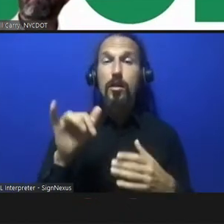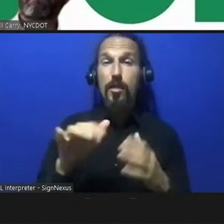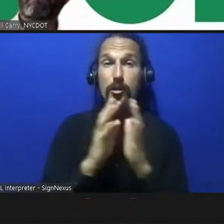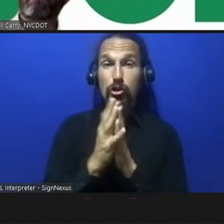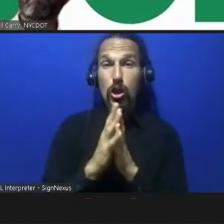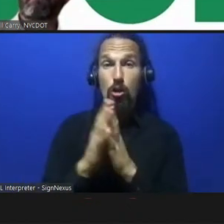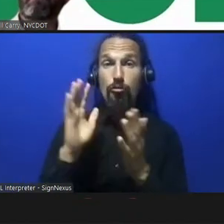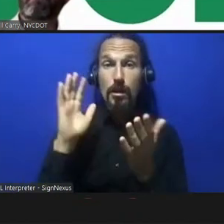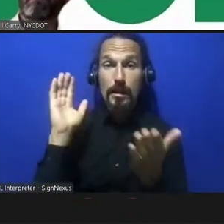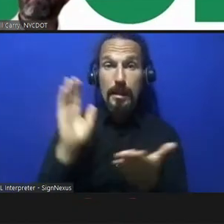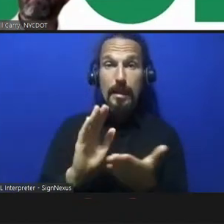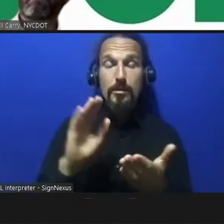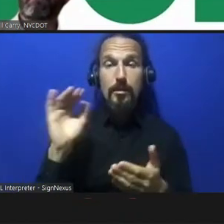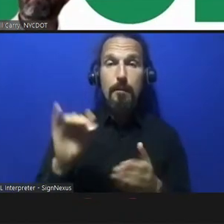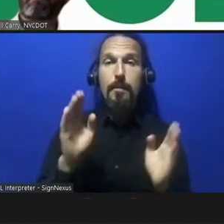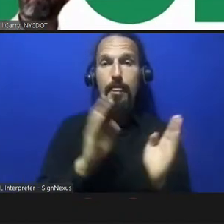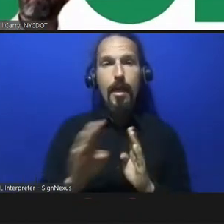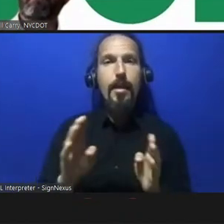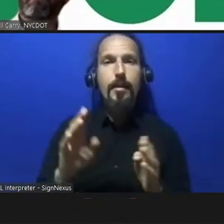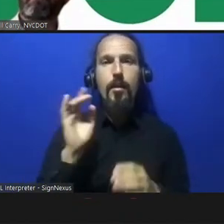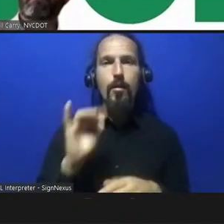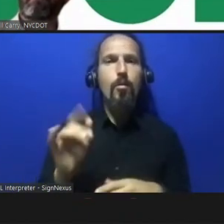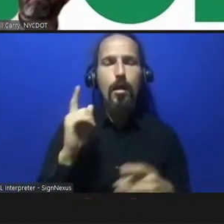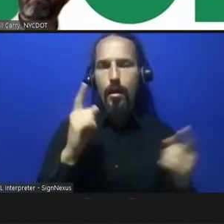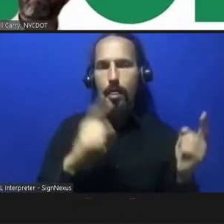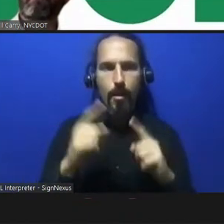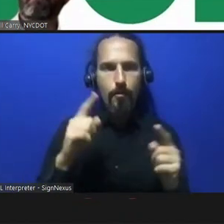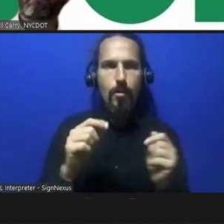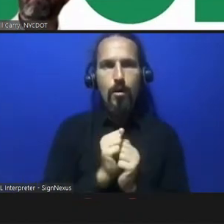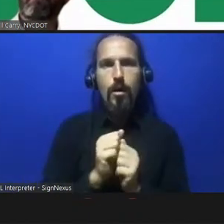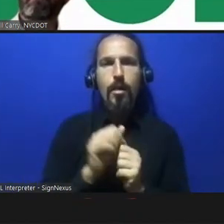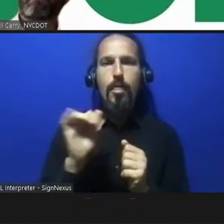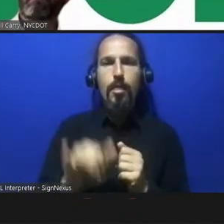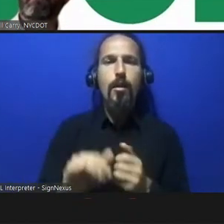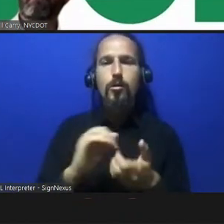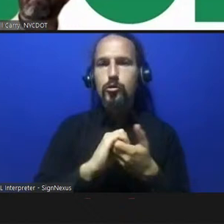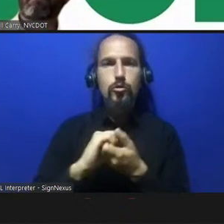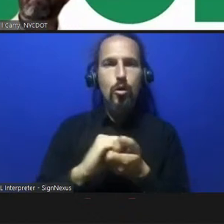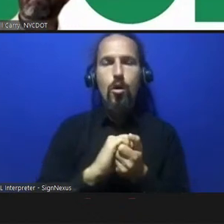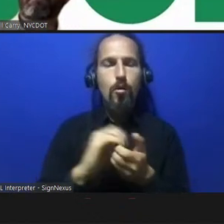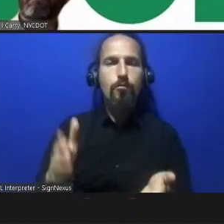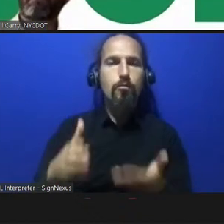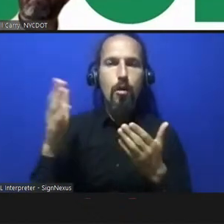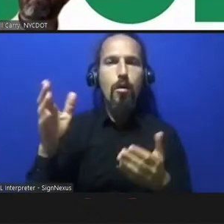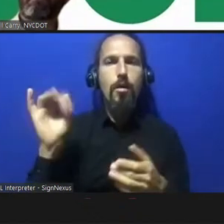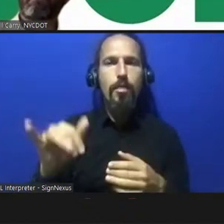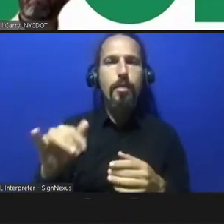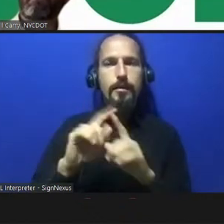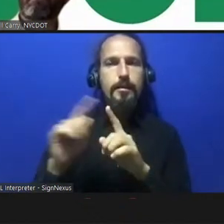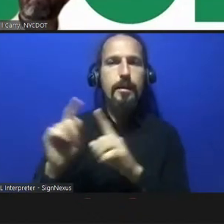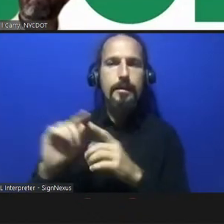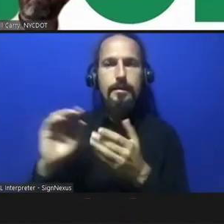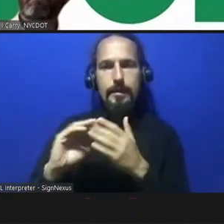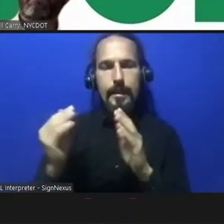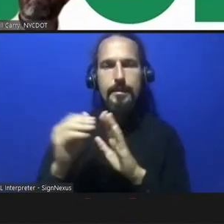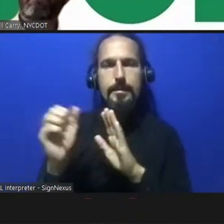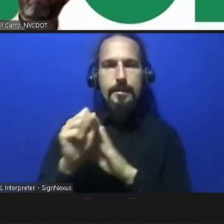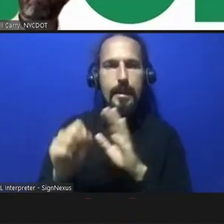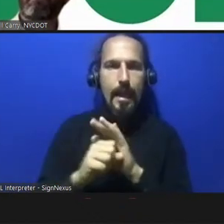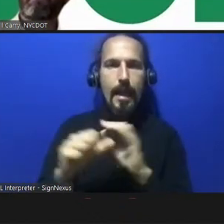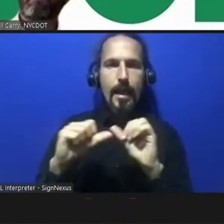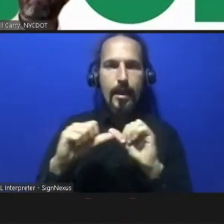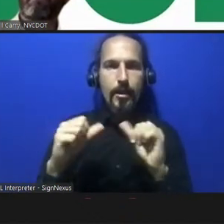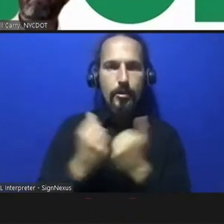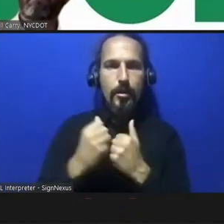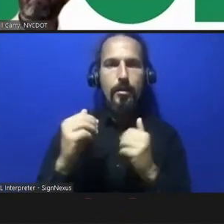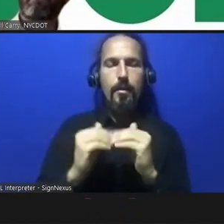reduction plan would be collaborated upon and jointly proposed by the various city and state agencies